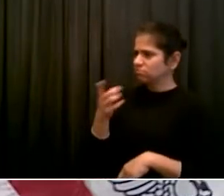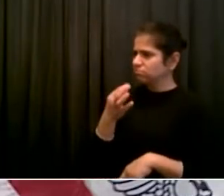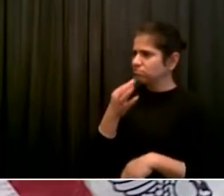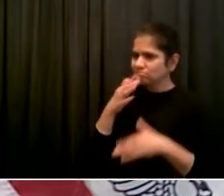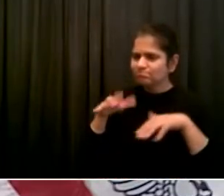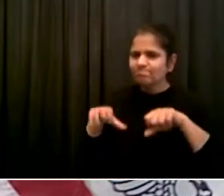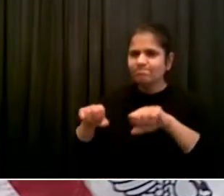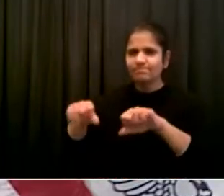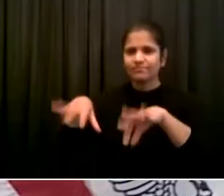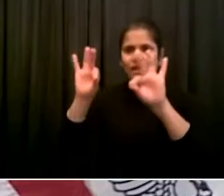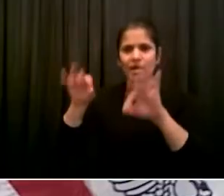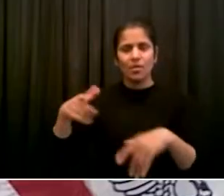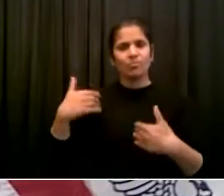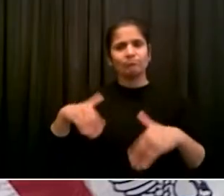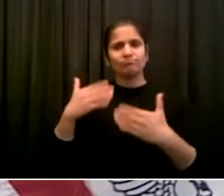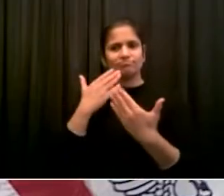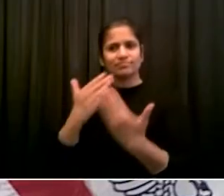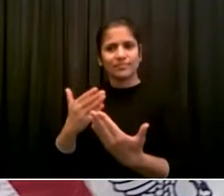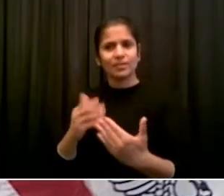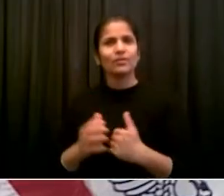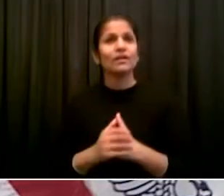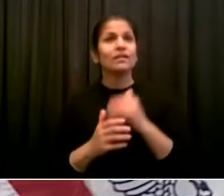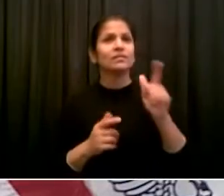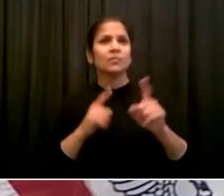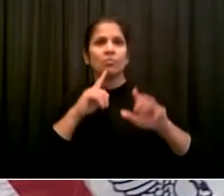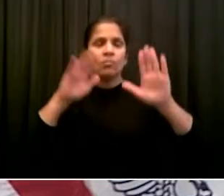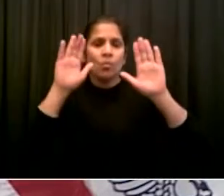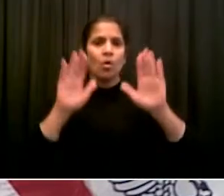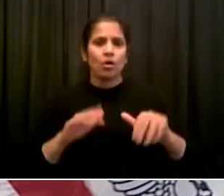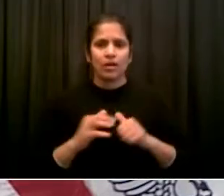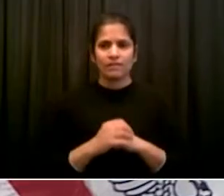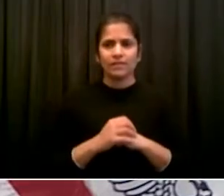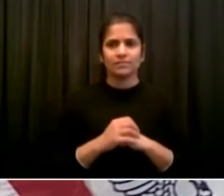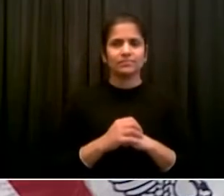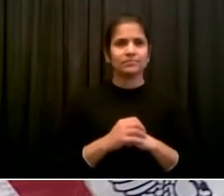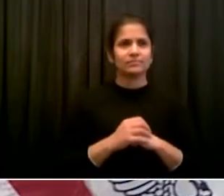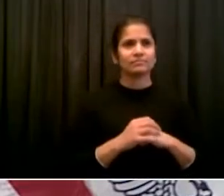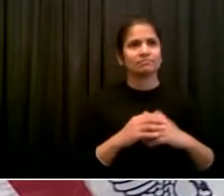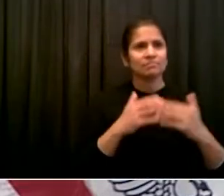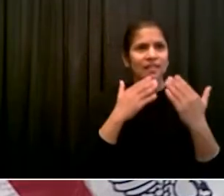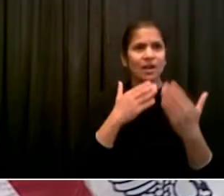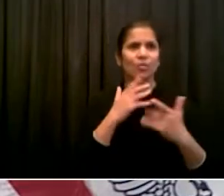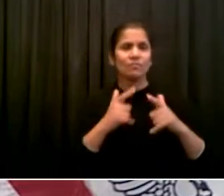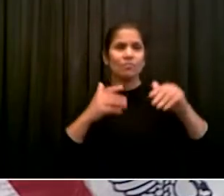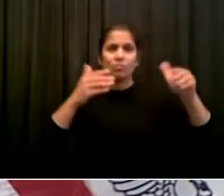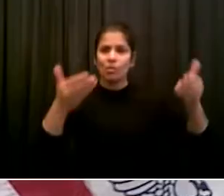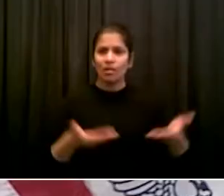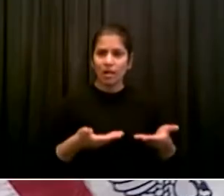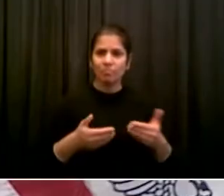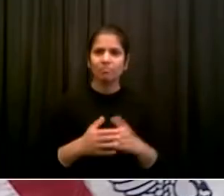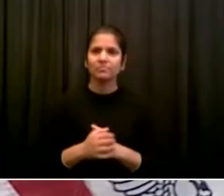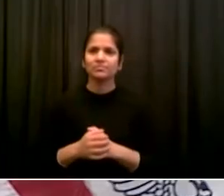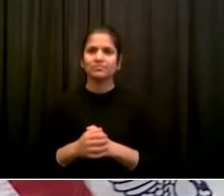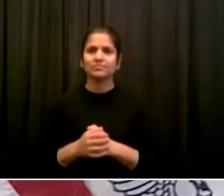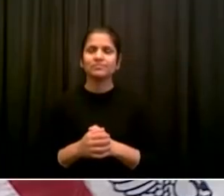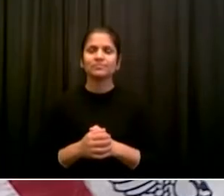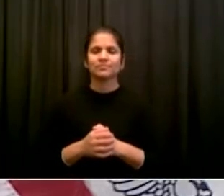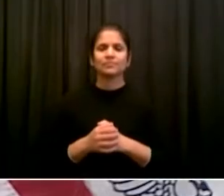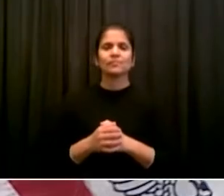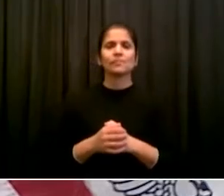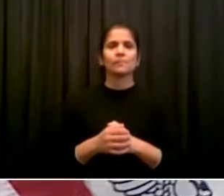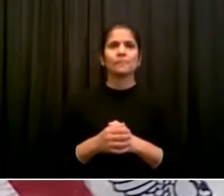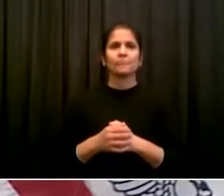has been extraordinary, and I want to thank you and welcome your comments. Thank you, Mayor